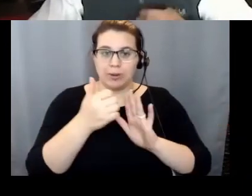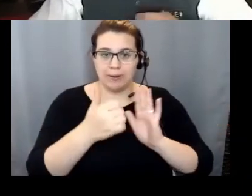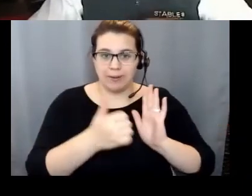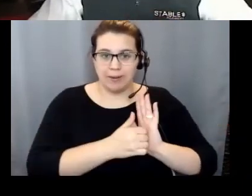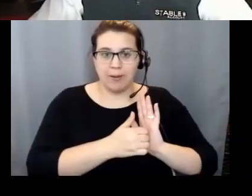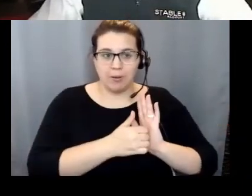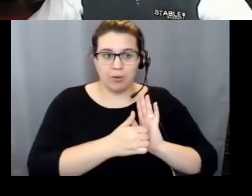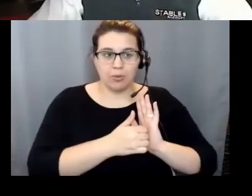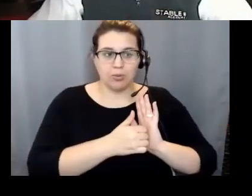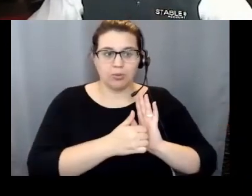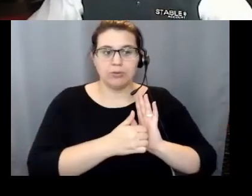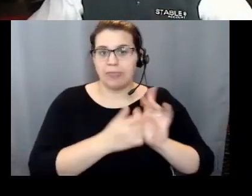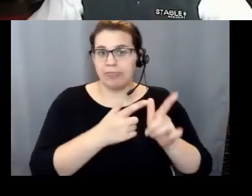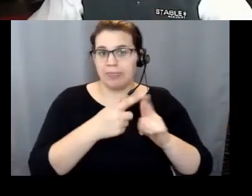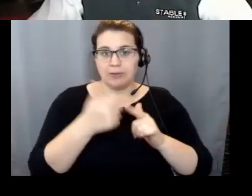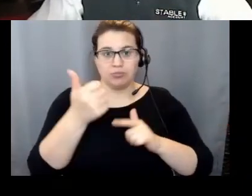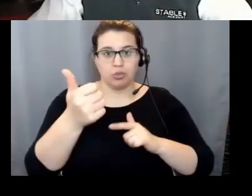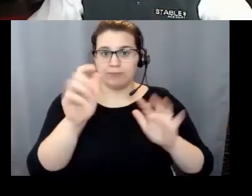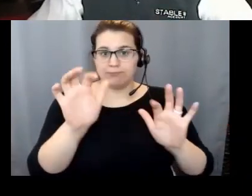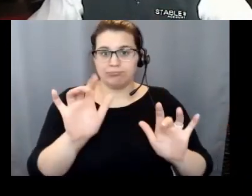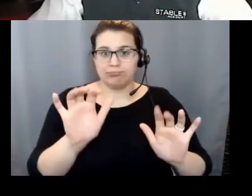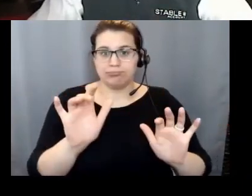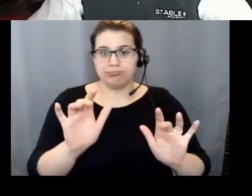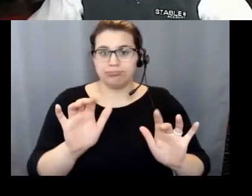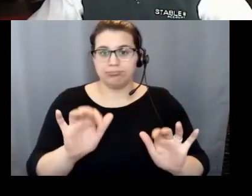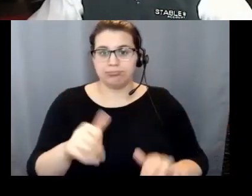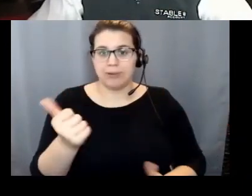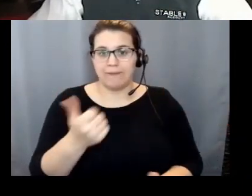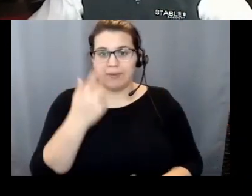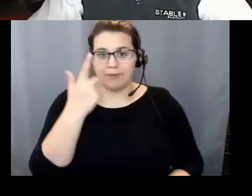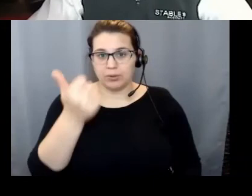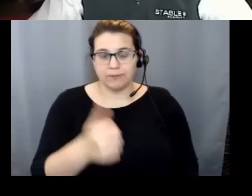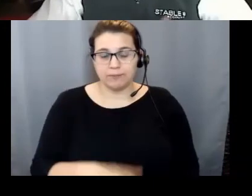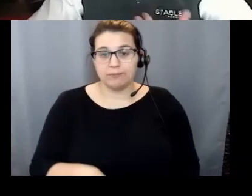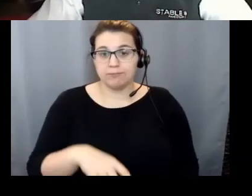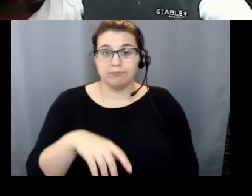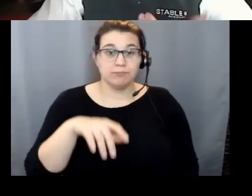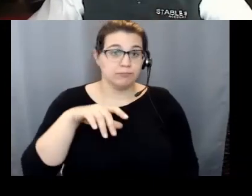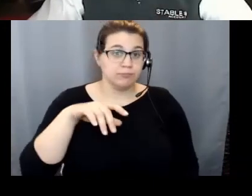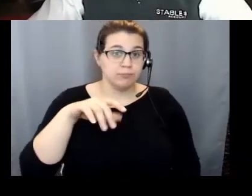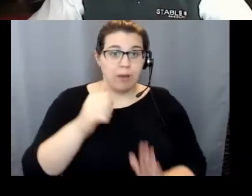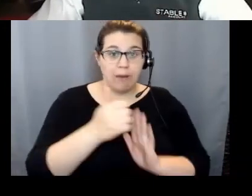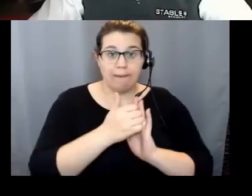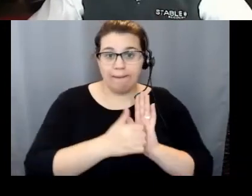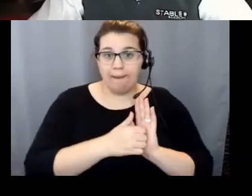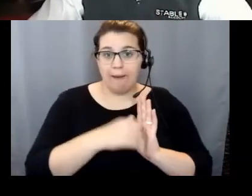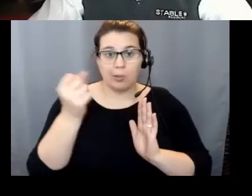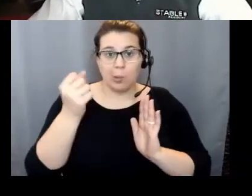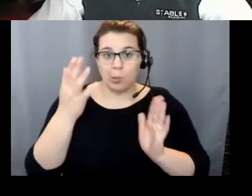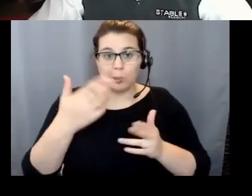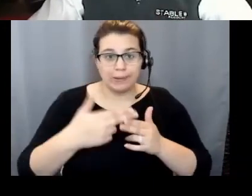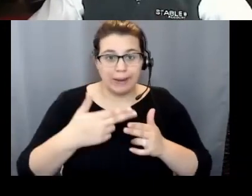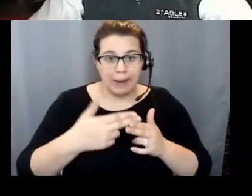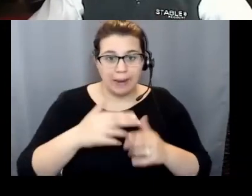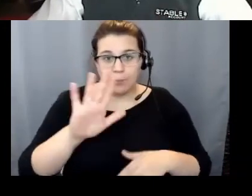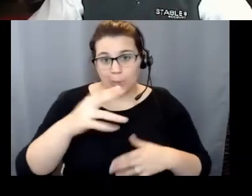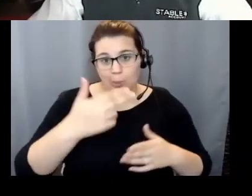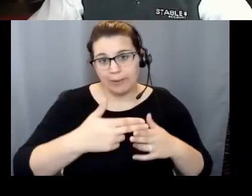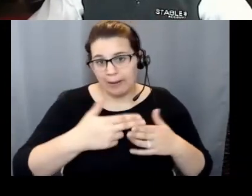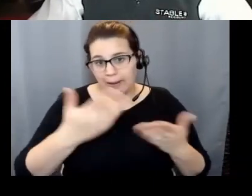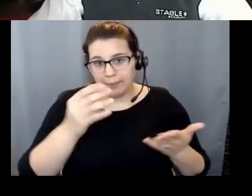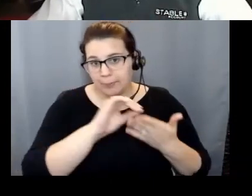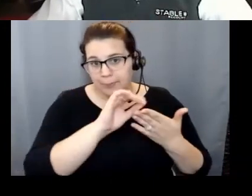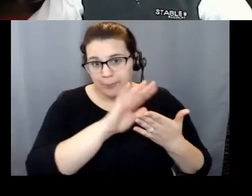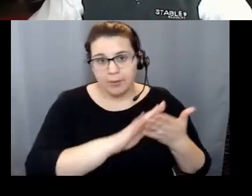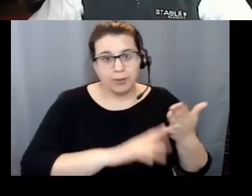information manually. So you would put in the account holder's name. So if this was your account, you'd put your name there.